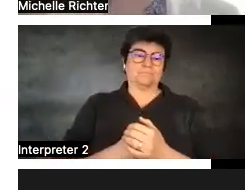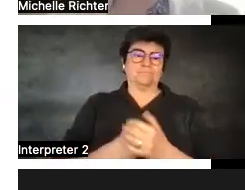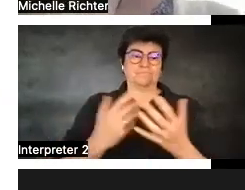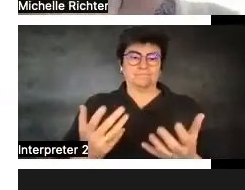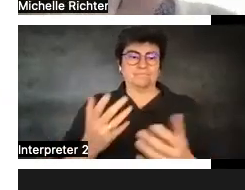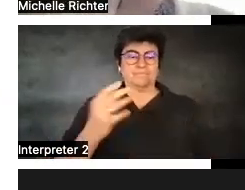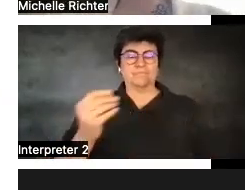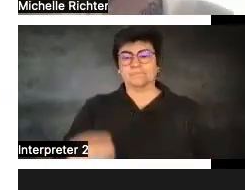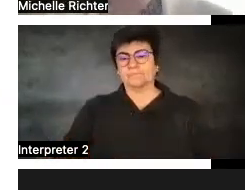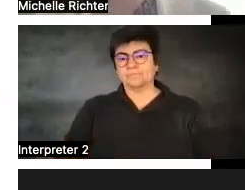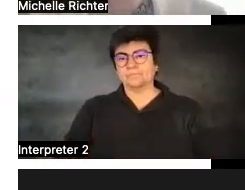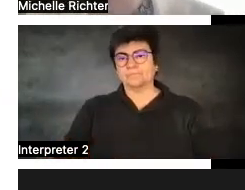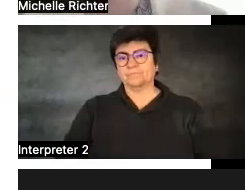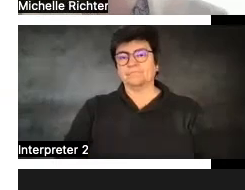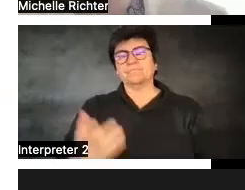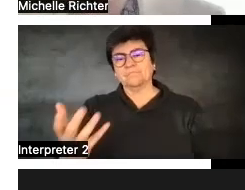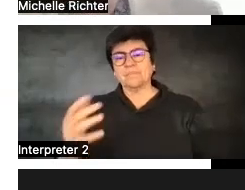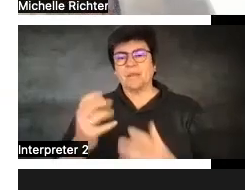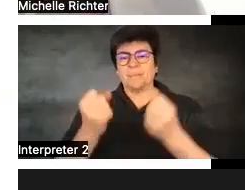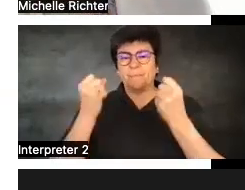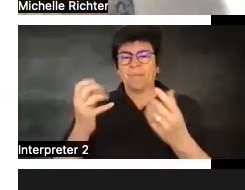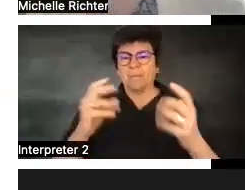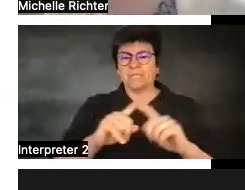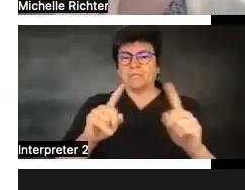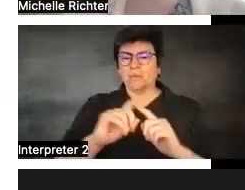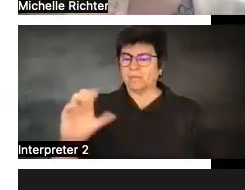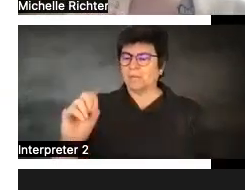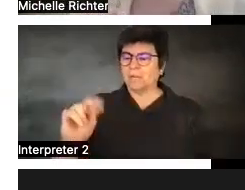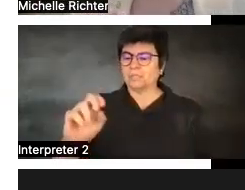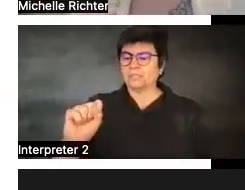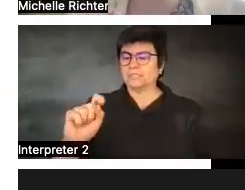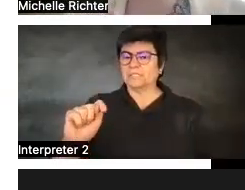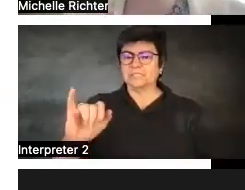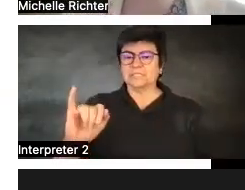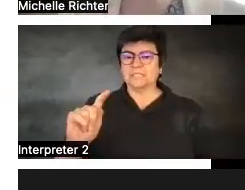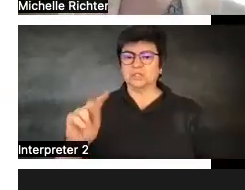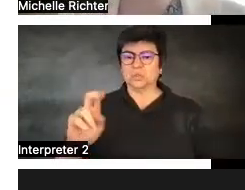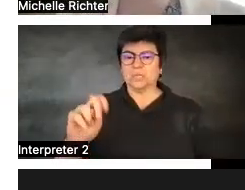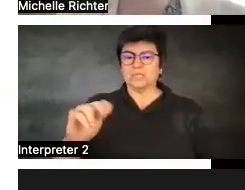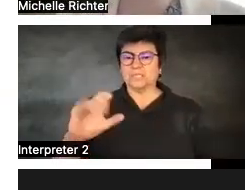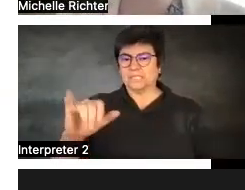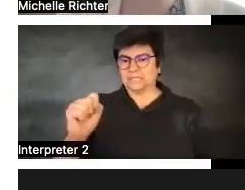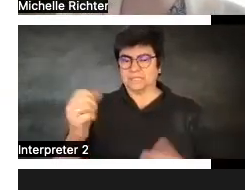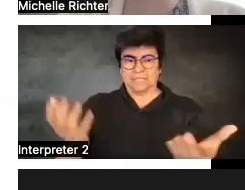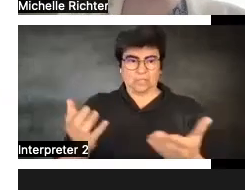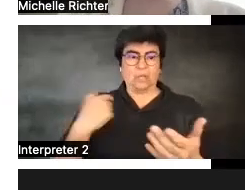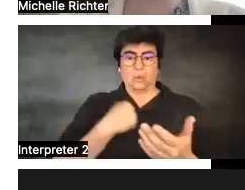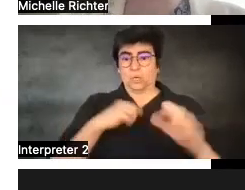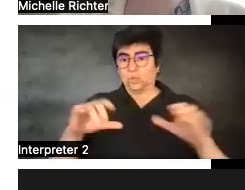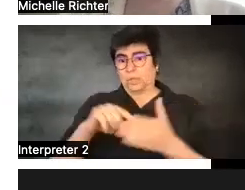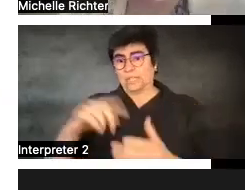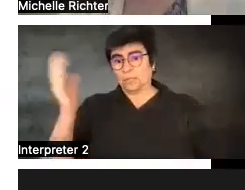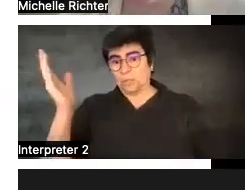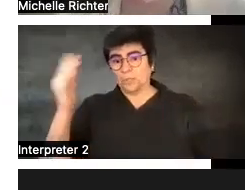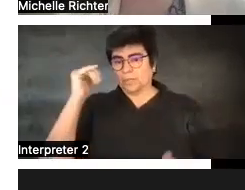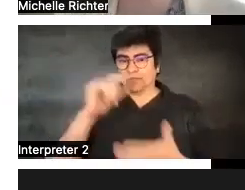You know, there are lots of constituencies to consider here, but again, we're here doing this presentation because those